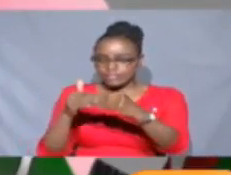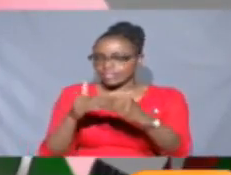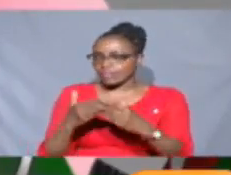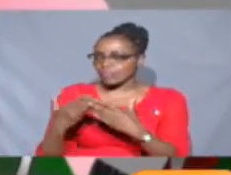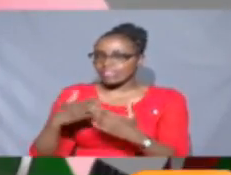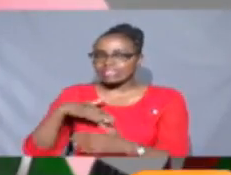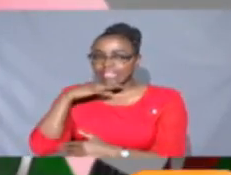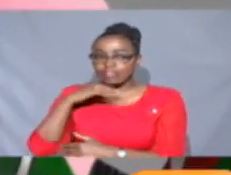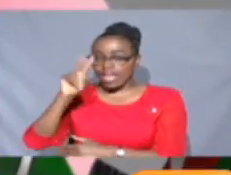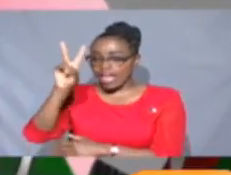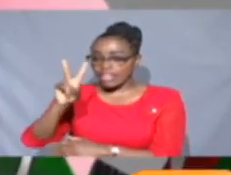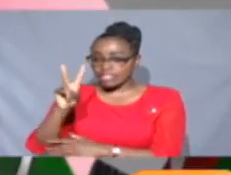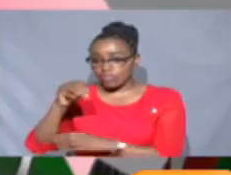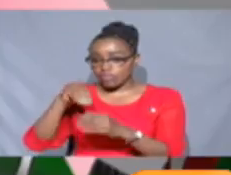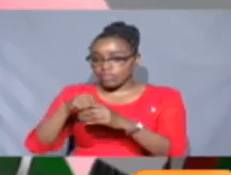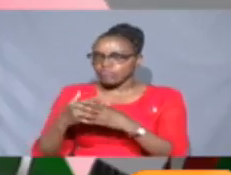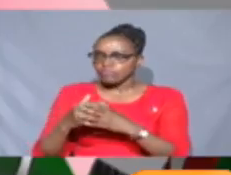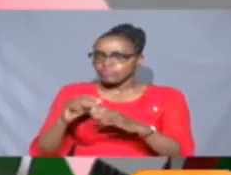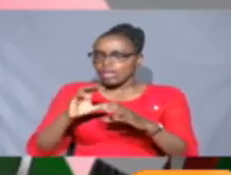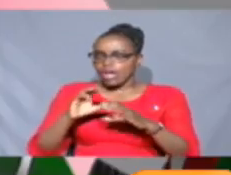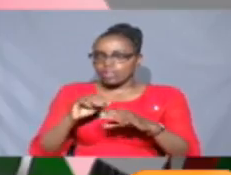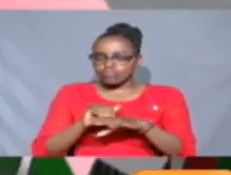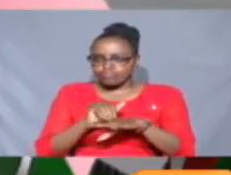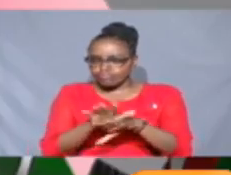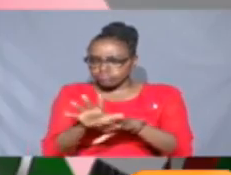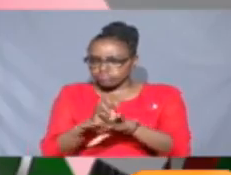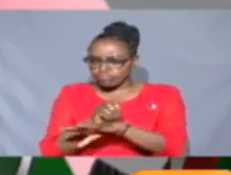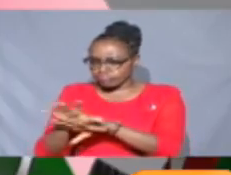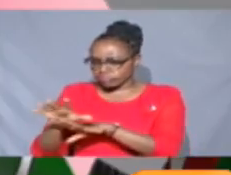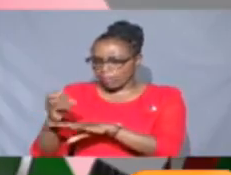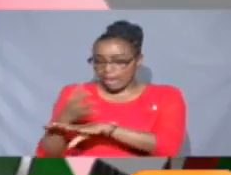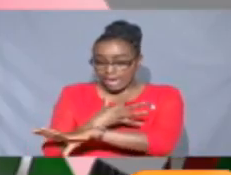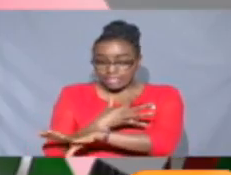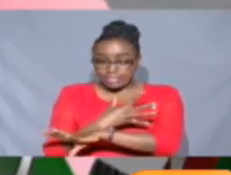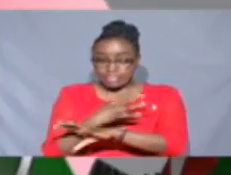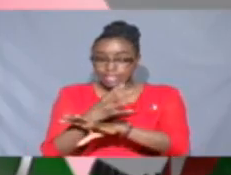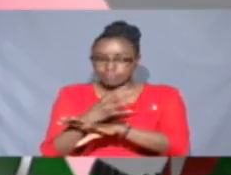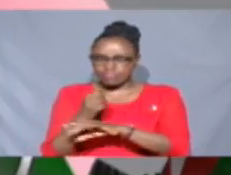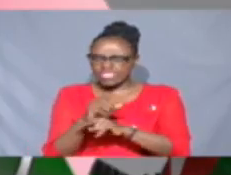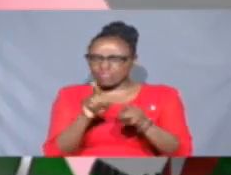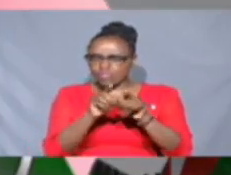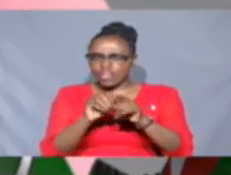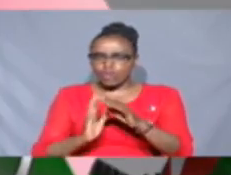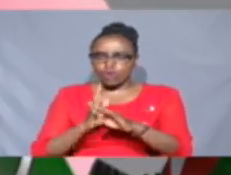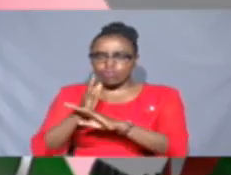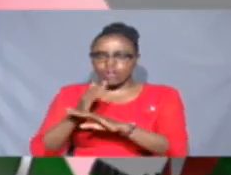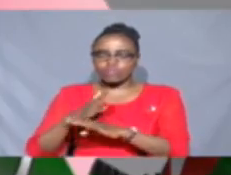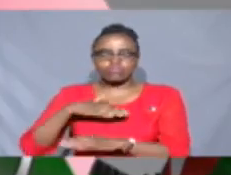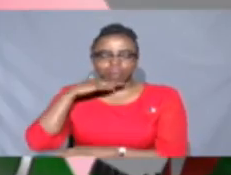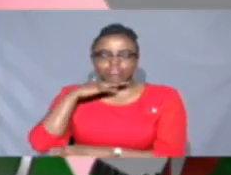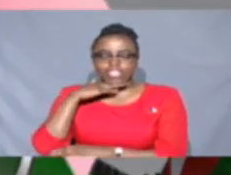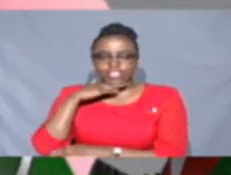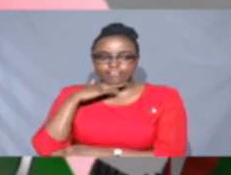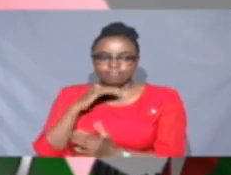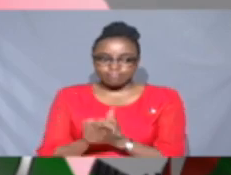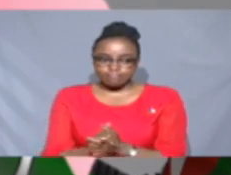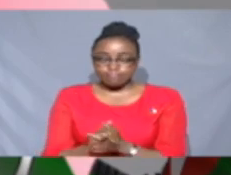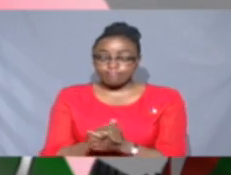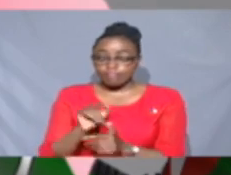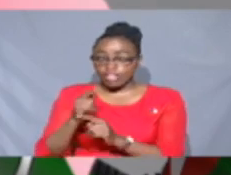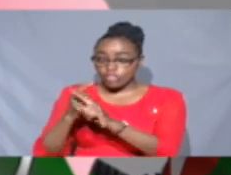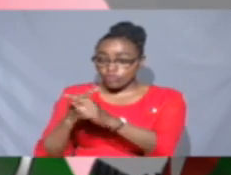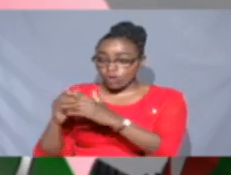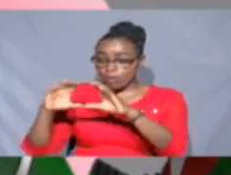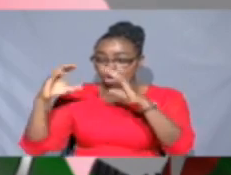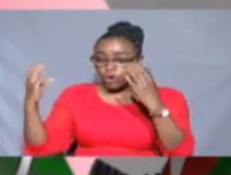deaths and second among non-communicable diseases, accounting for 7% of the overall mortality rate. This is according